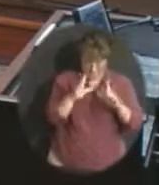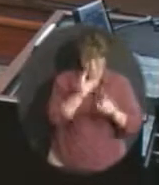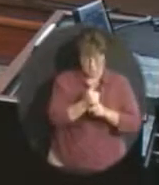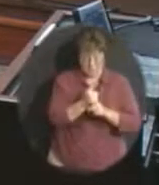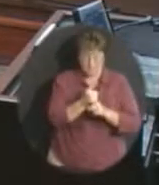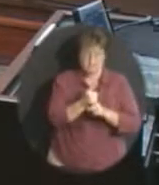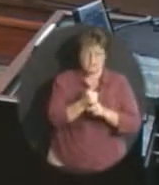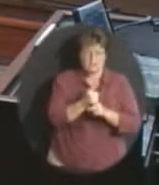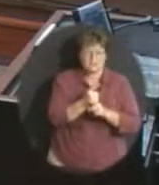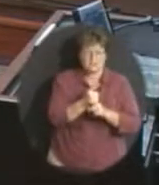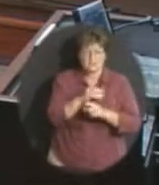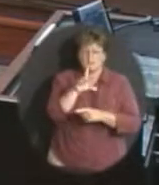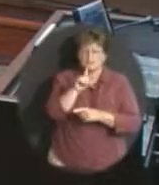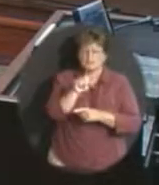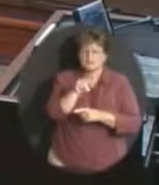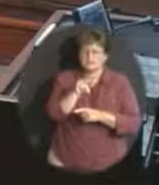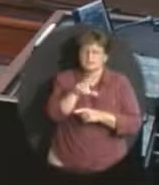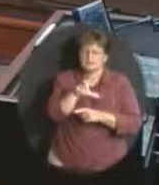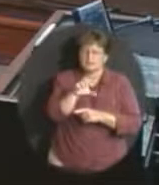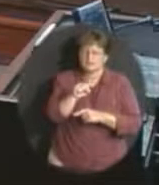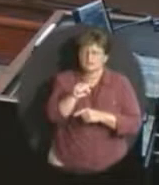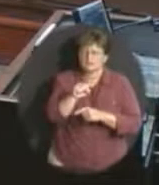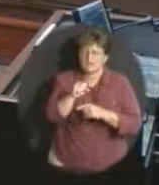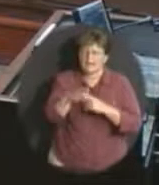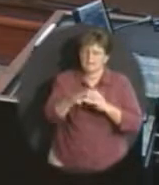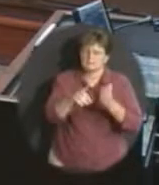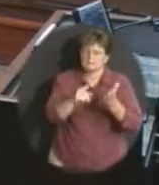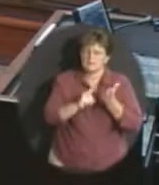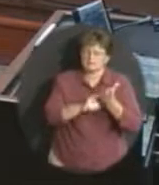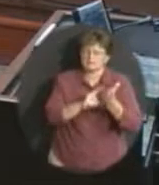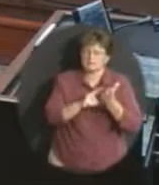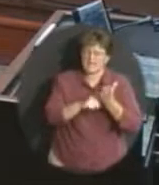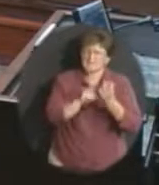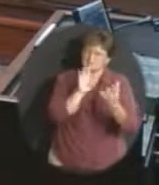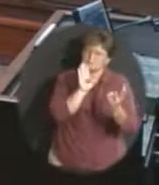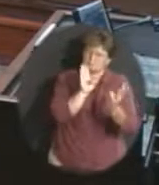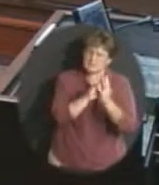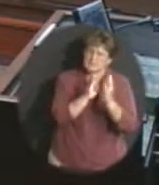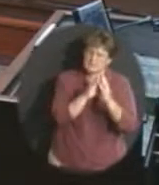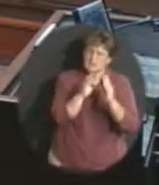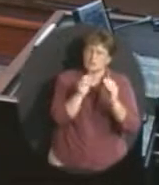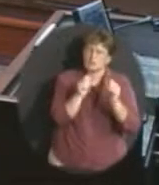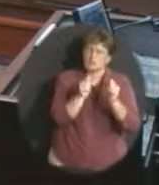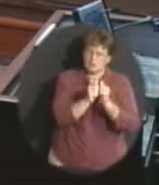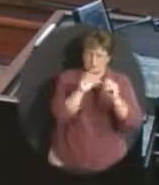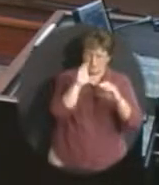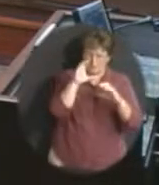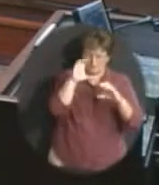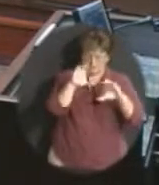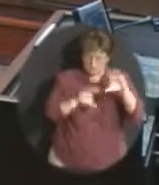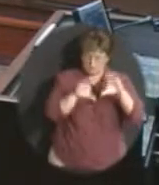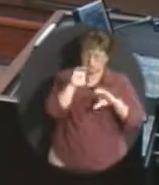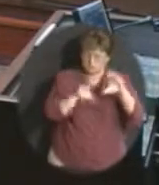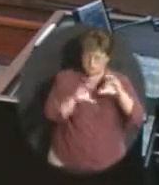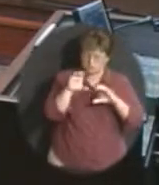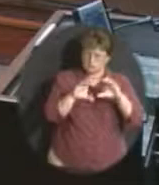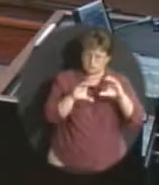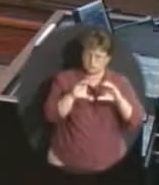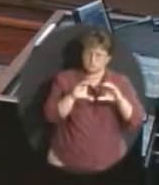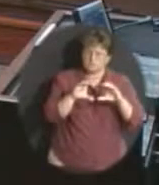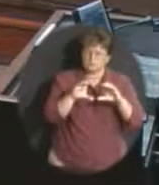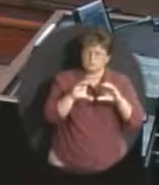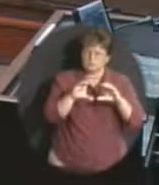committee, and the staff used a priority system to determine which schools would be next in line. So